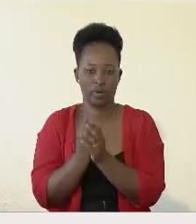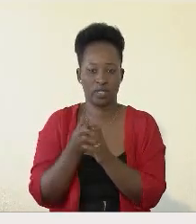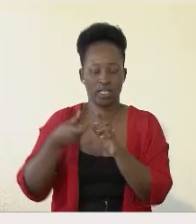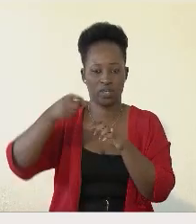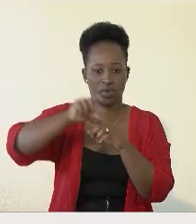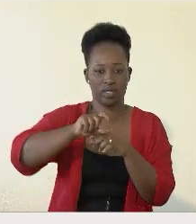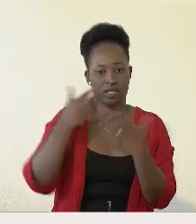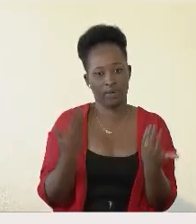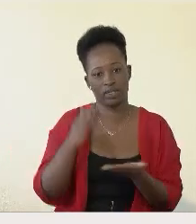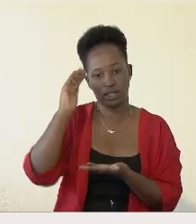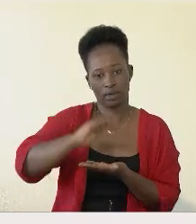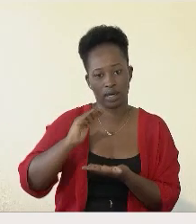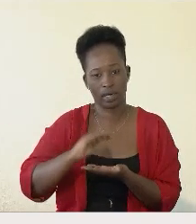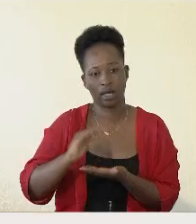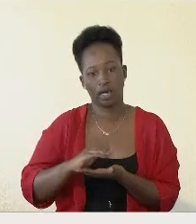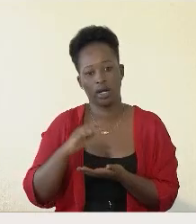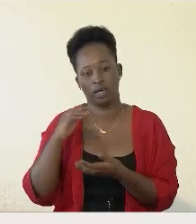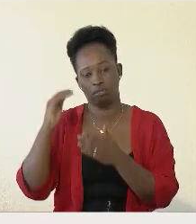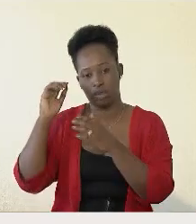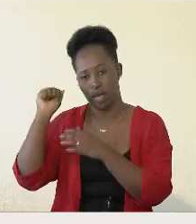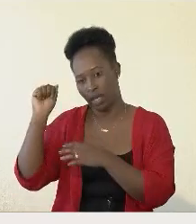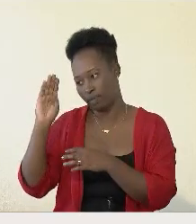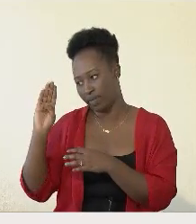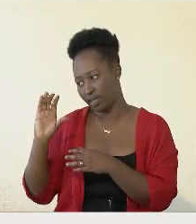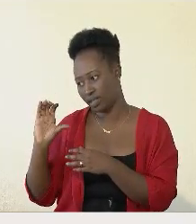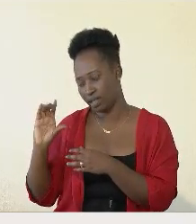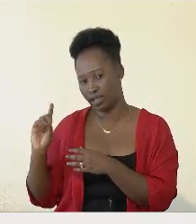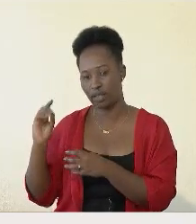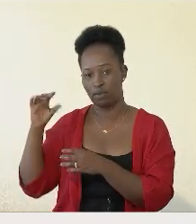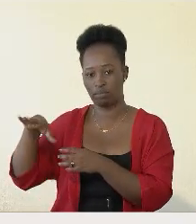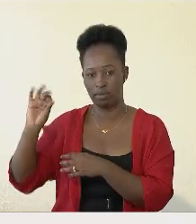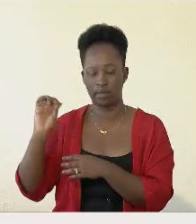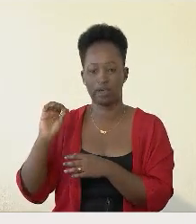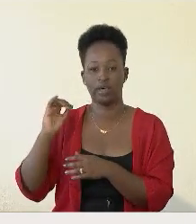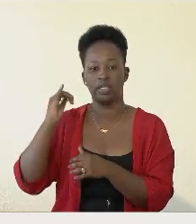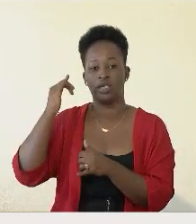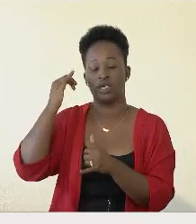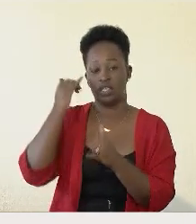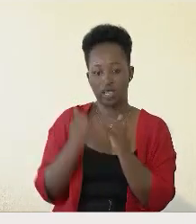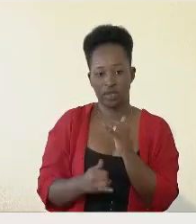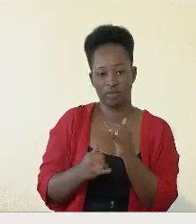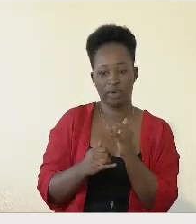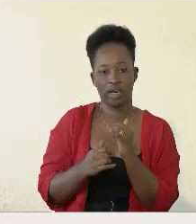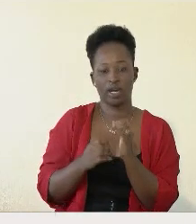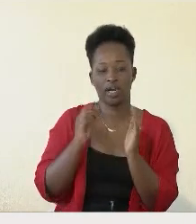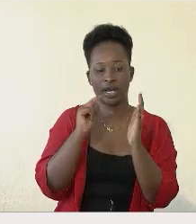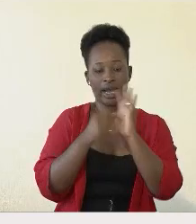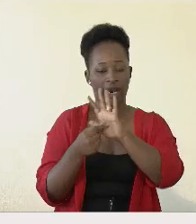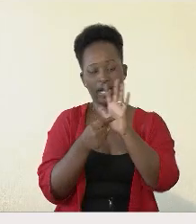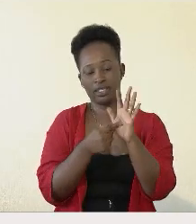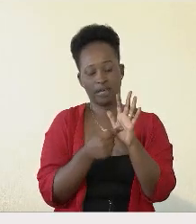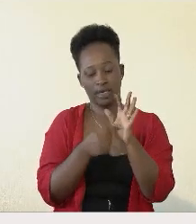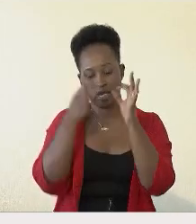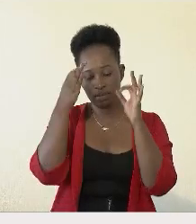potassium, glucose, and cell metabolism. The last number is name the symptoms of diabetes mellitus. So